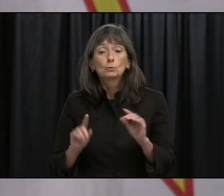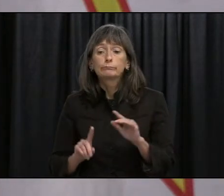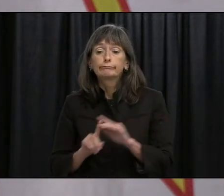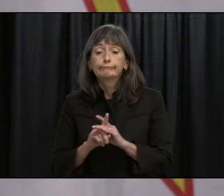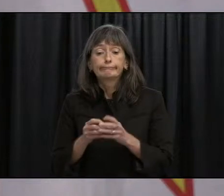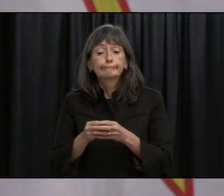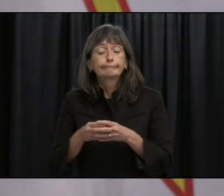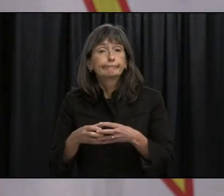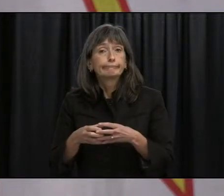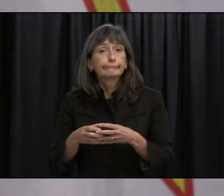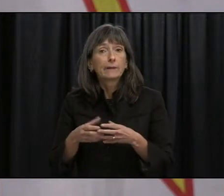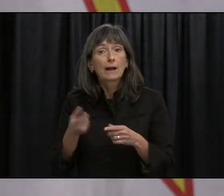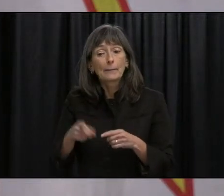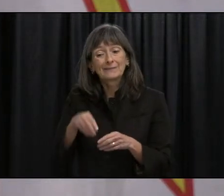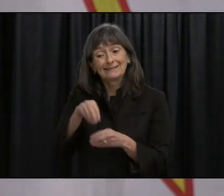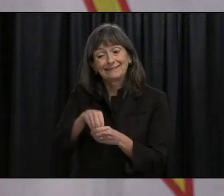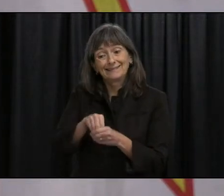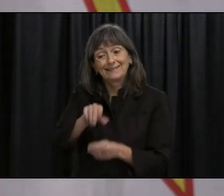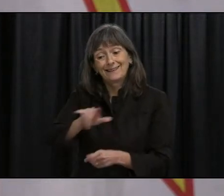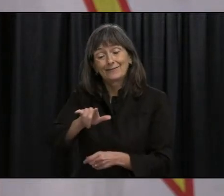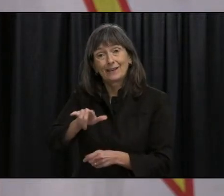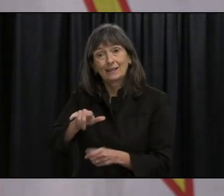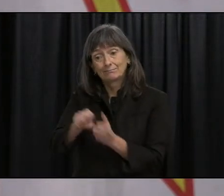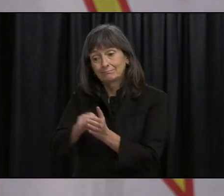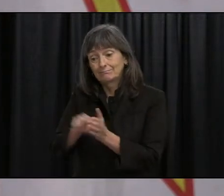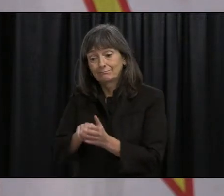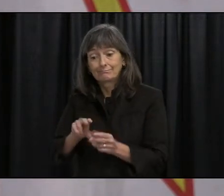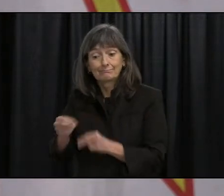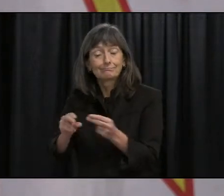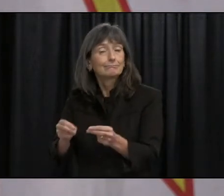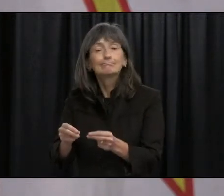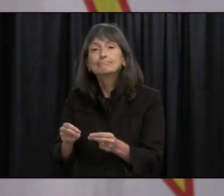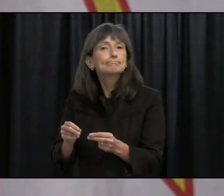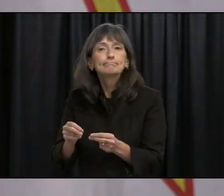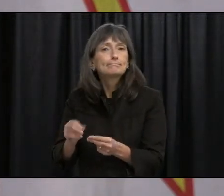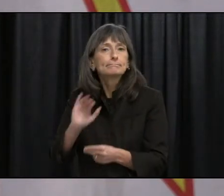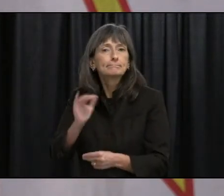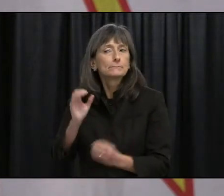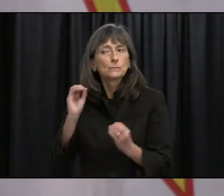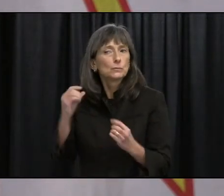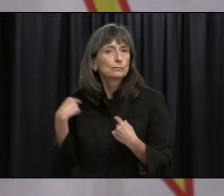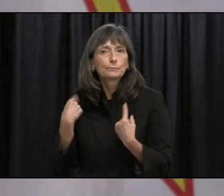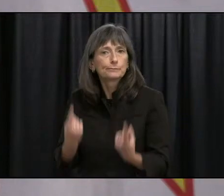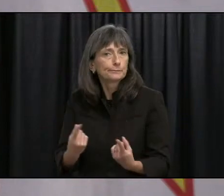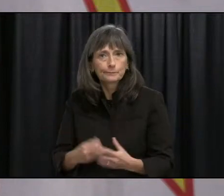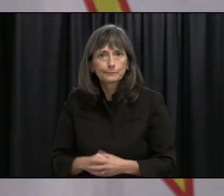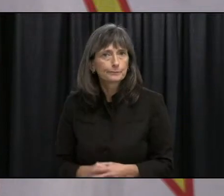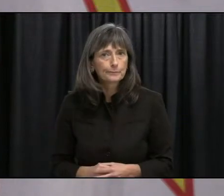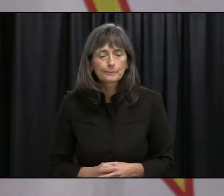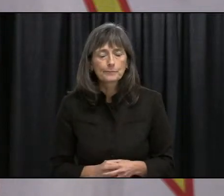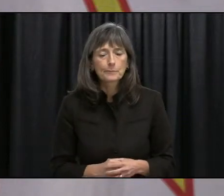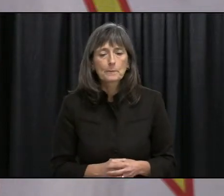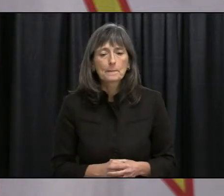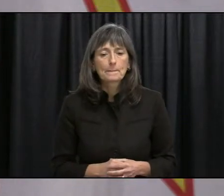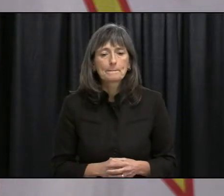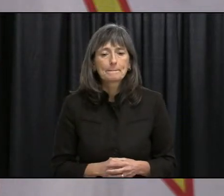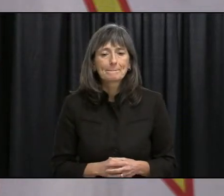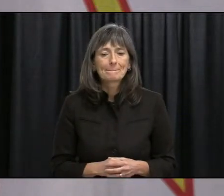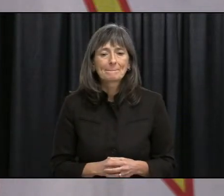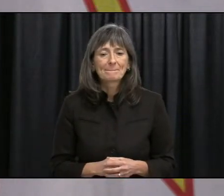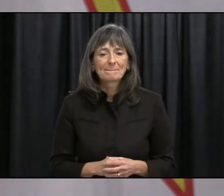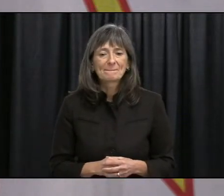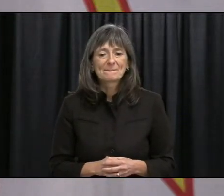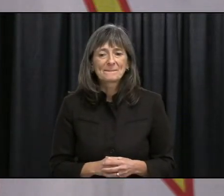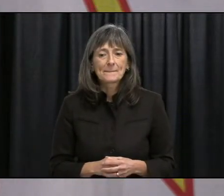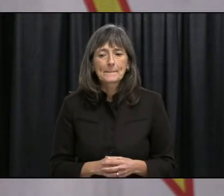COVID-19 contracted, for people who have contacted us as a result of a flight advisory that